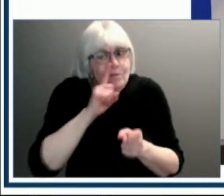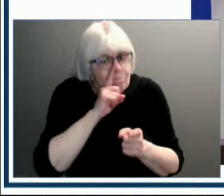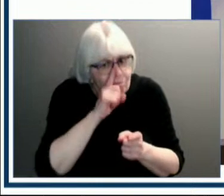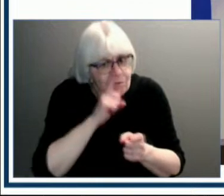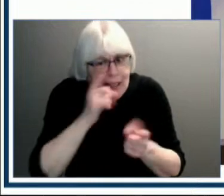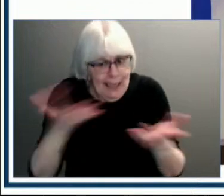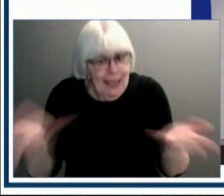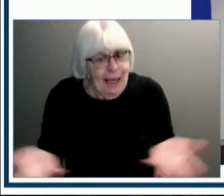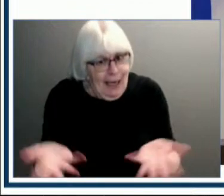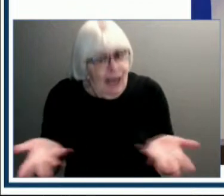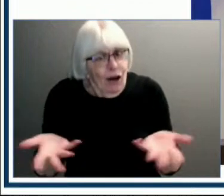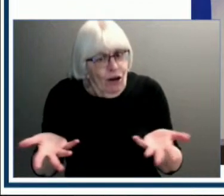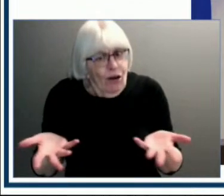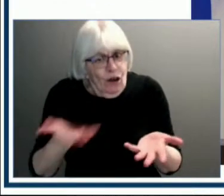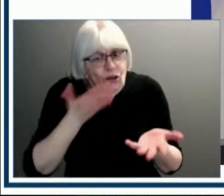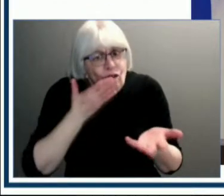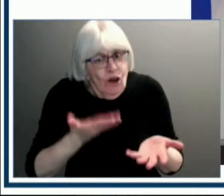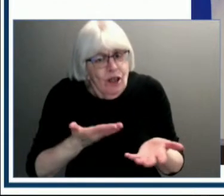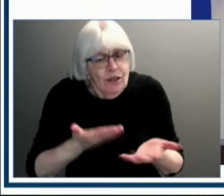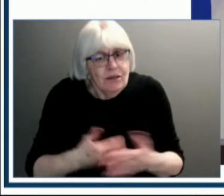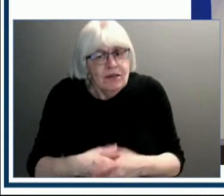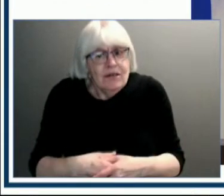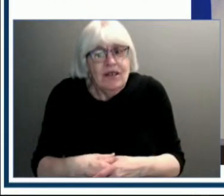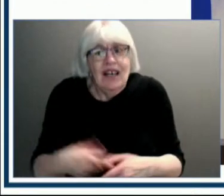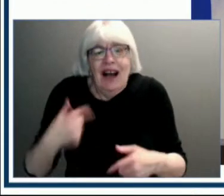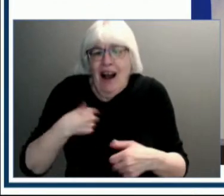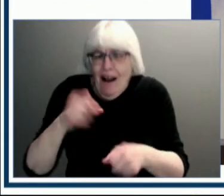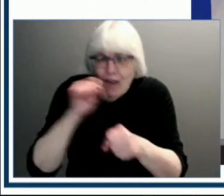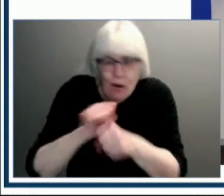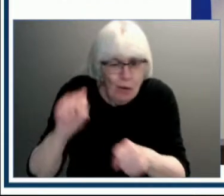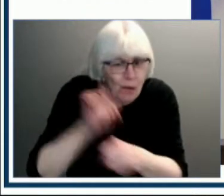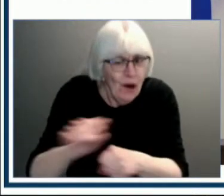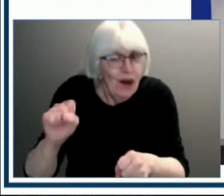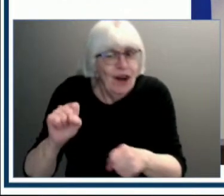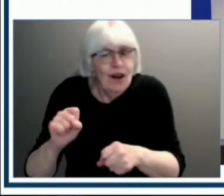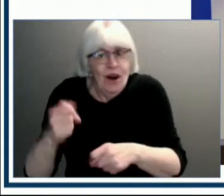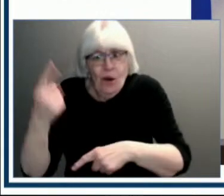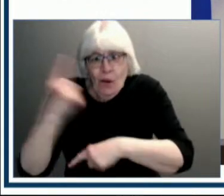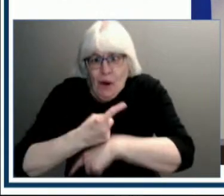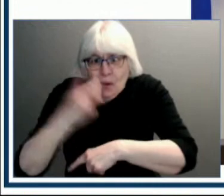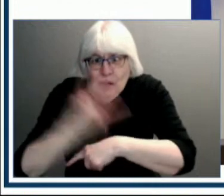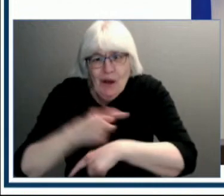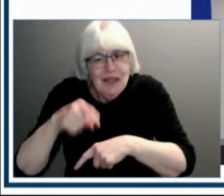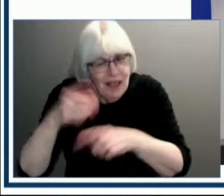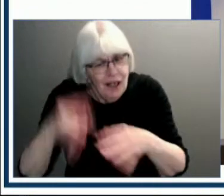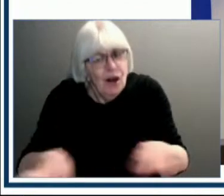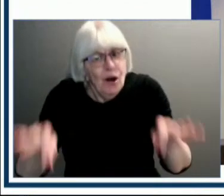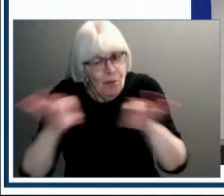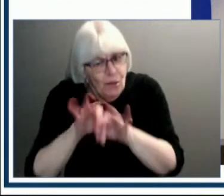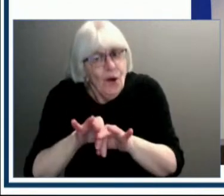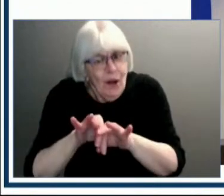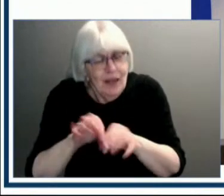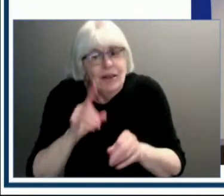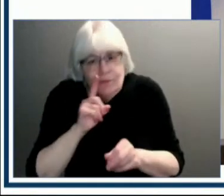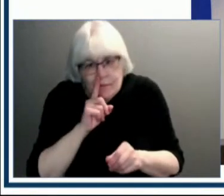People getting tested every week or a few days. That was what they were being asked to do, and they did it. And we led the nation in that, and it was